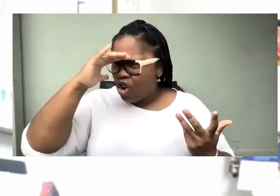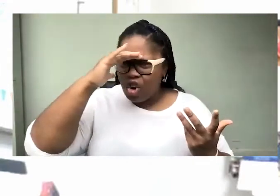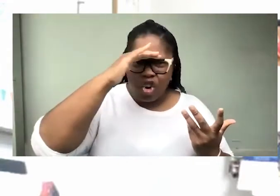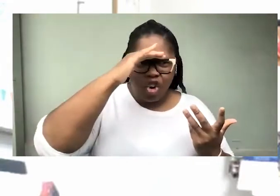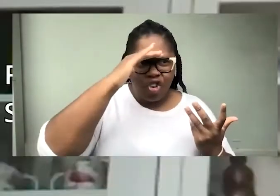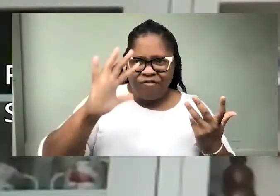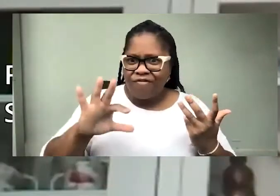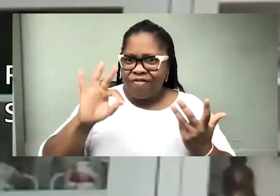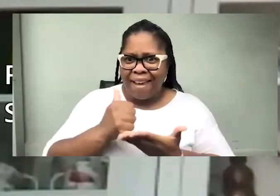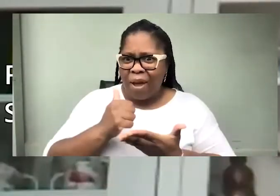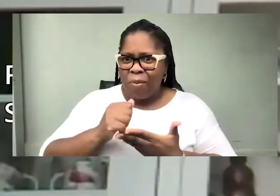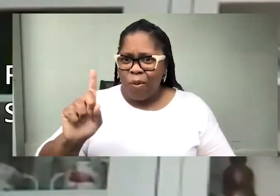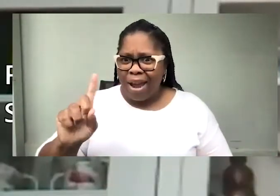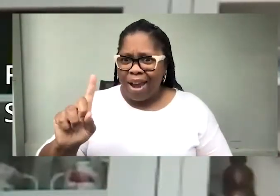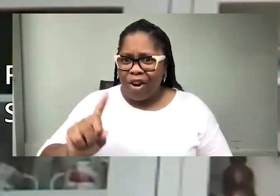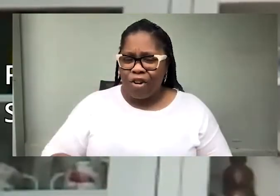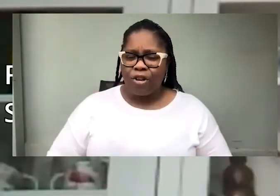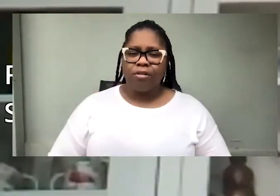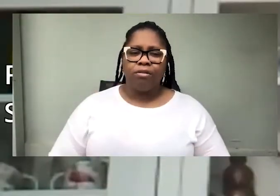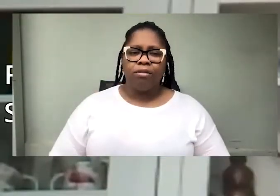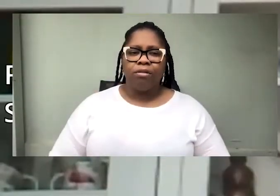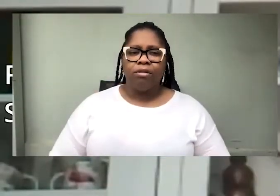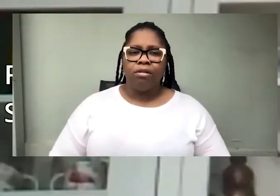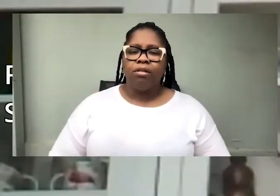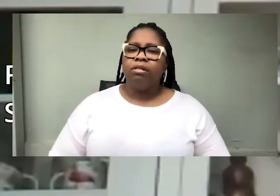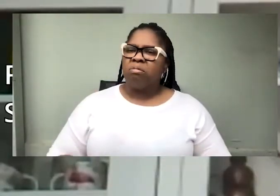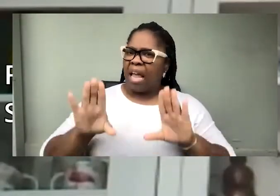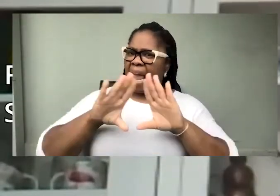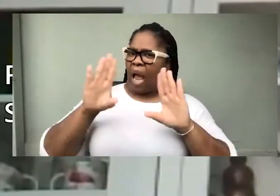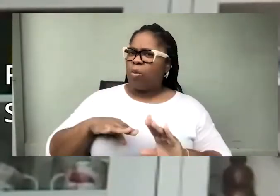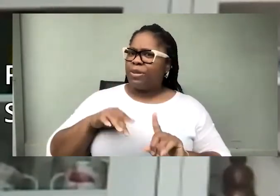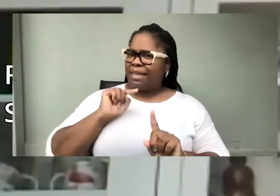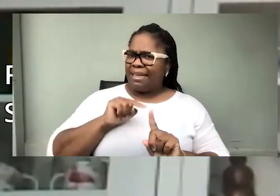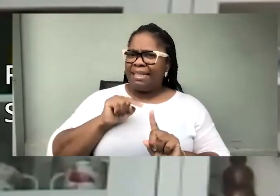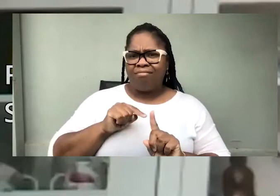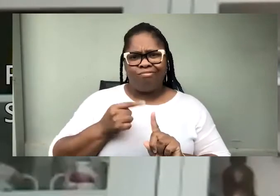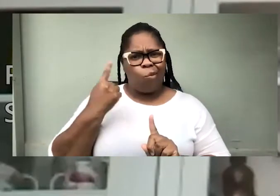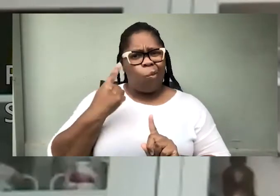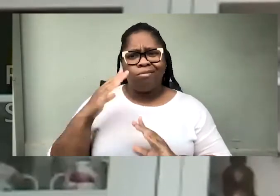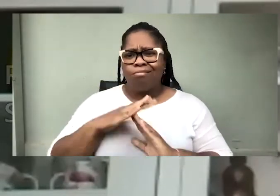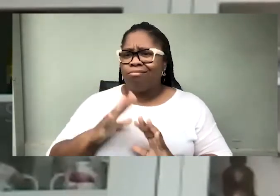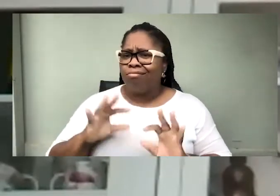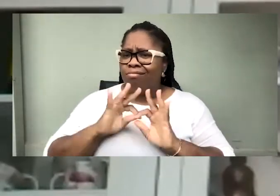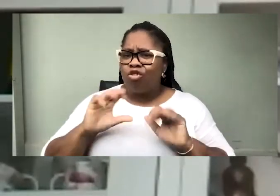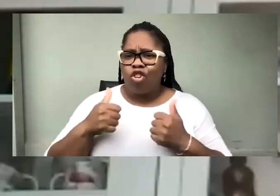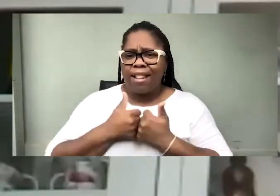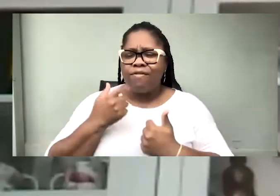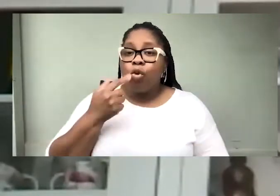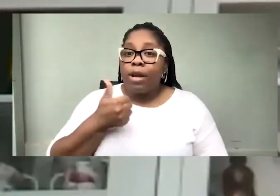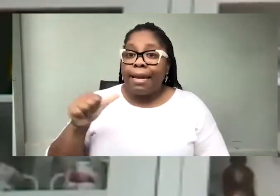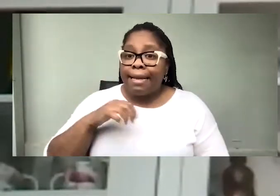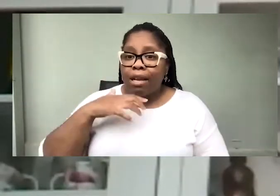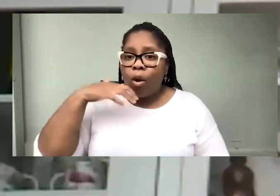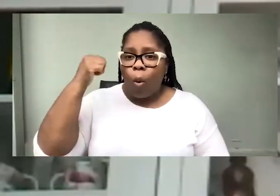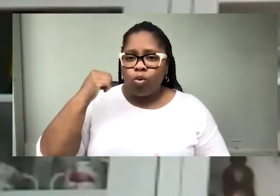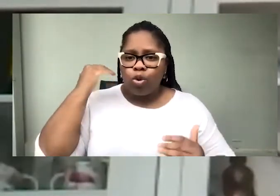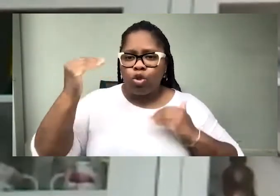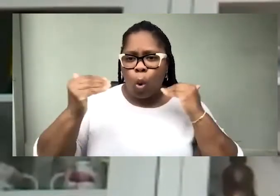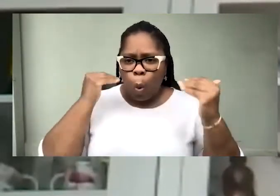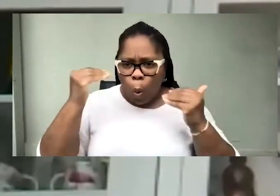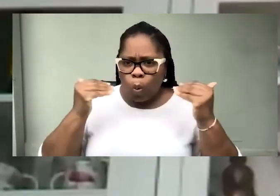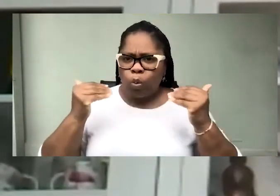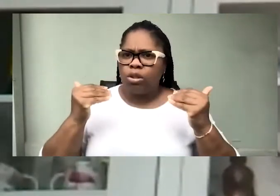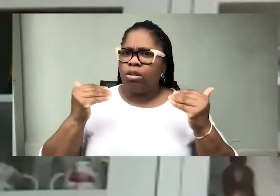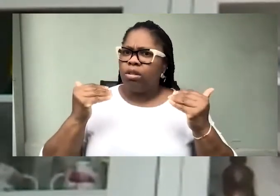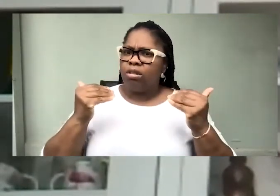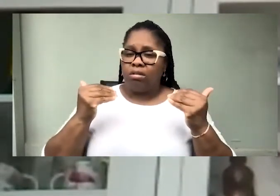our community. So housing, I think, is one of the most important challenges for any older adult who together,